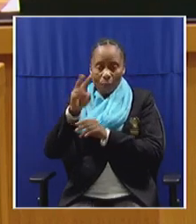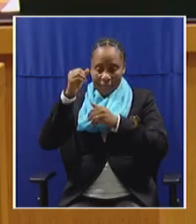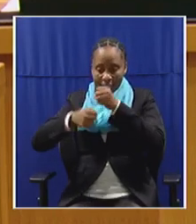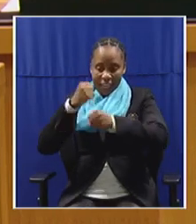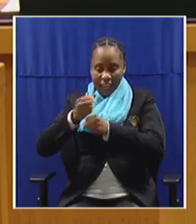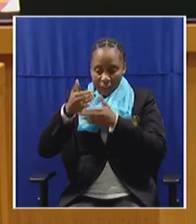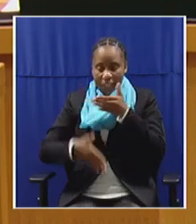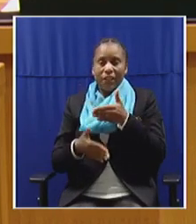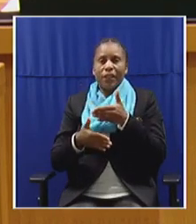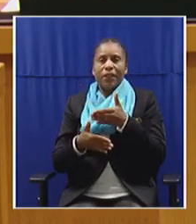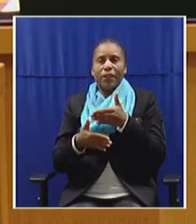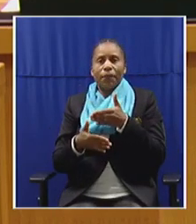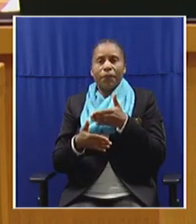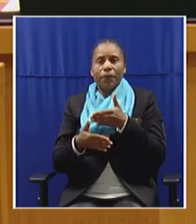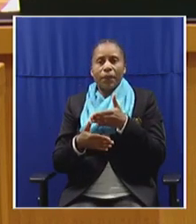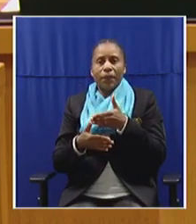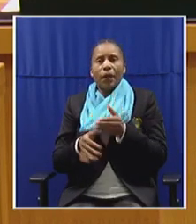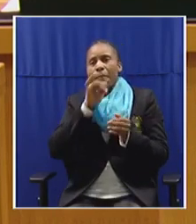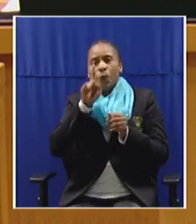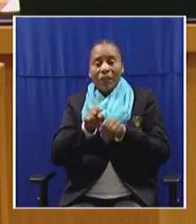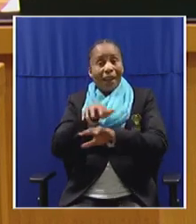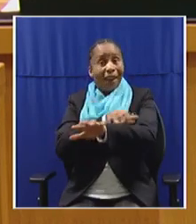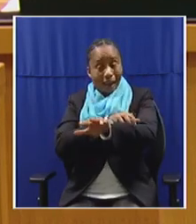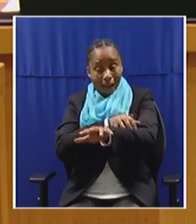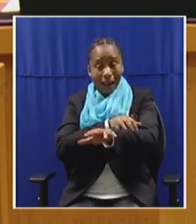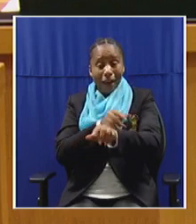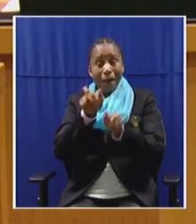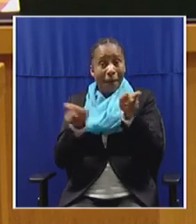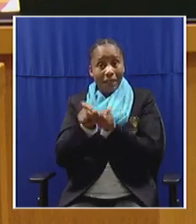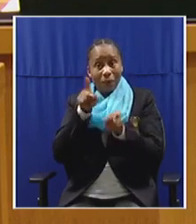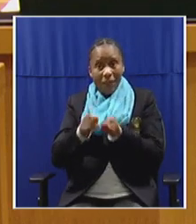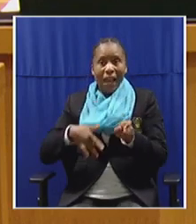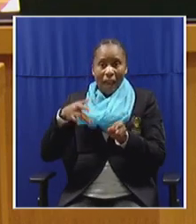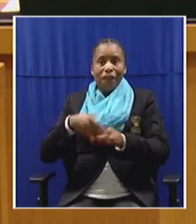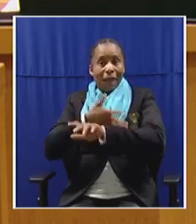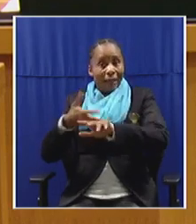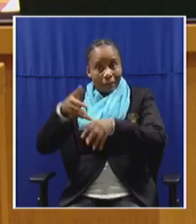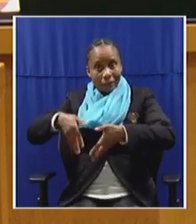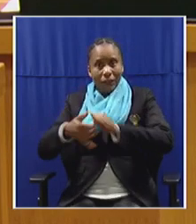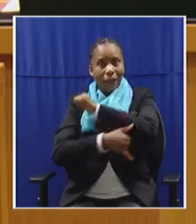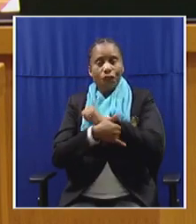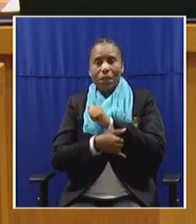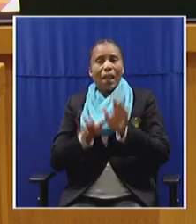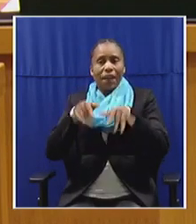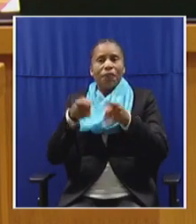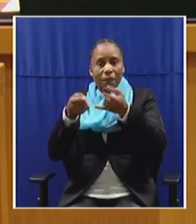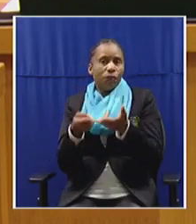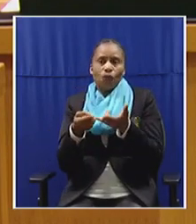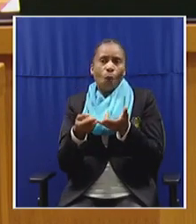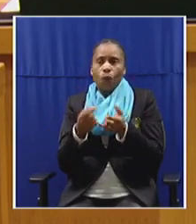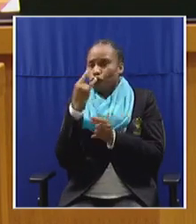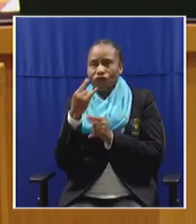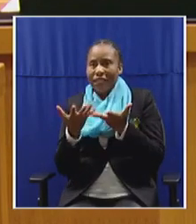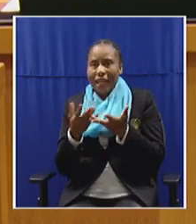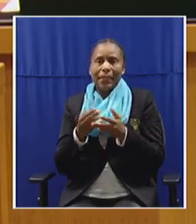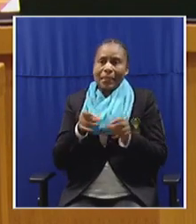Now, you said farmers are the lifeblood of the country. You said that we can't leave farmers to fend for themselves. And so the question I